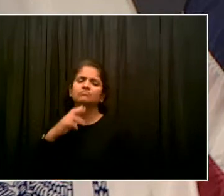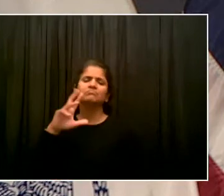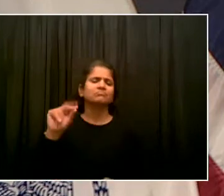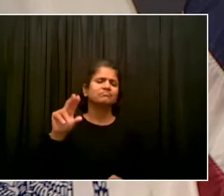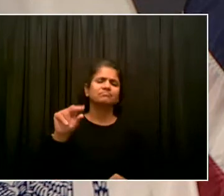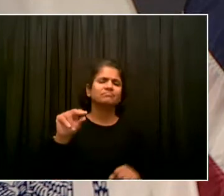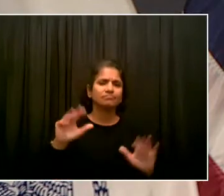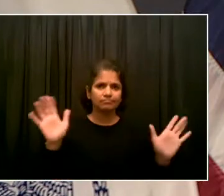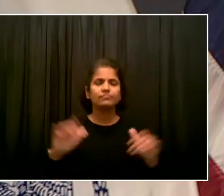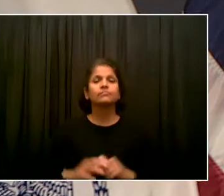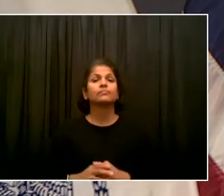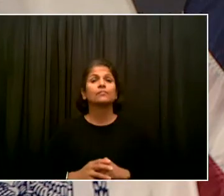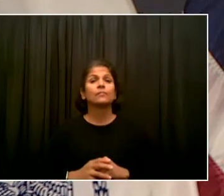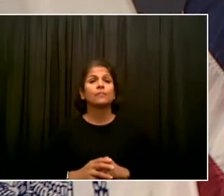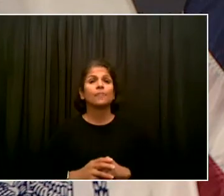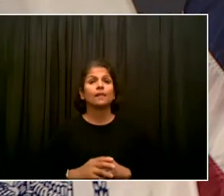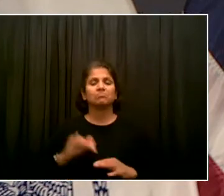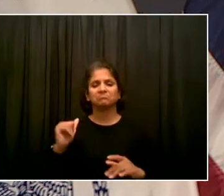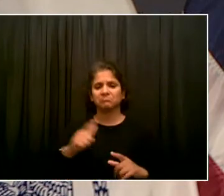ahead, James.